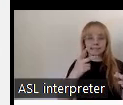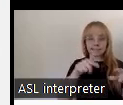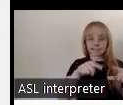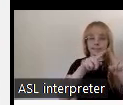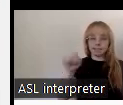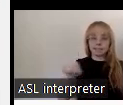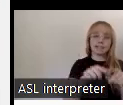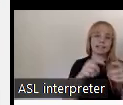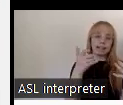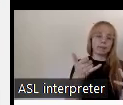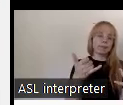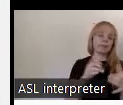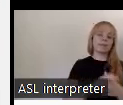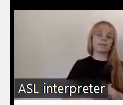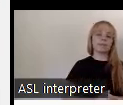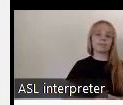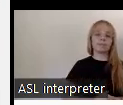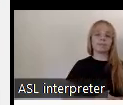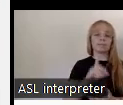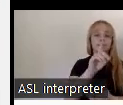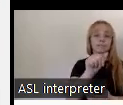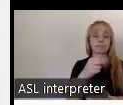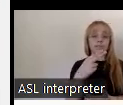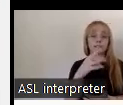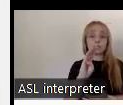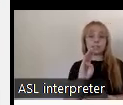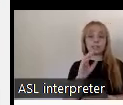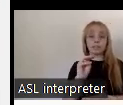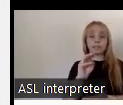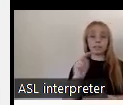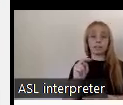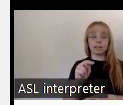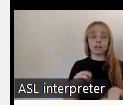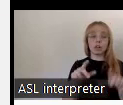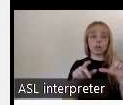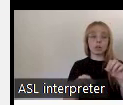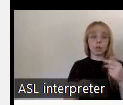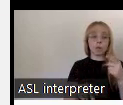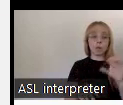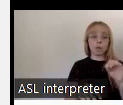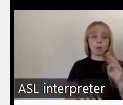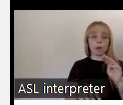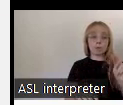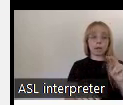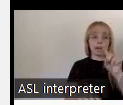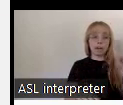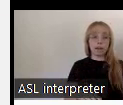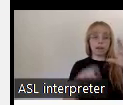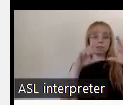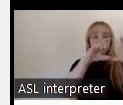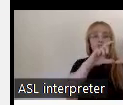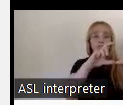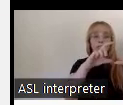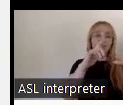there is the Disability Hub MN logo in the upper left-hand corner, which are the building bricks of a person's